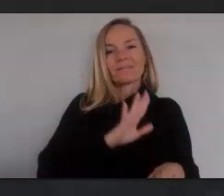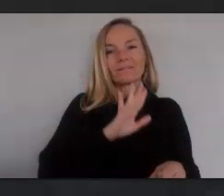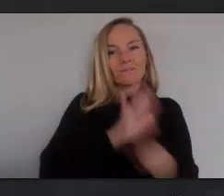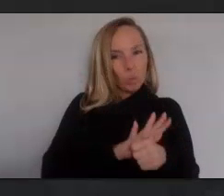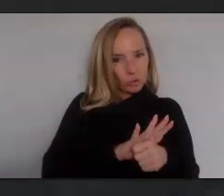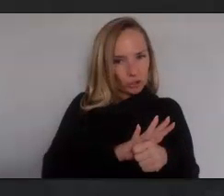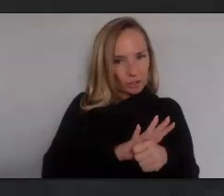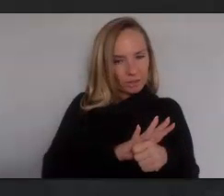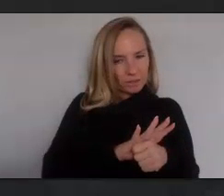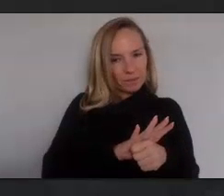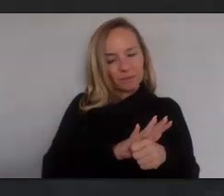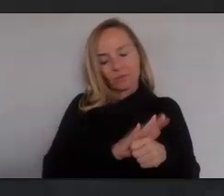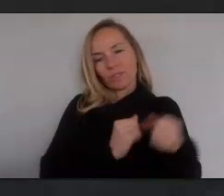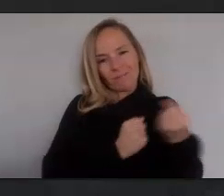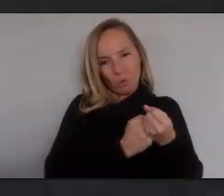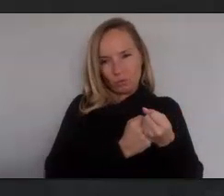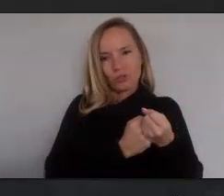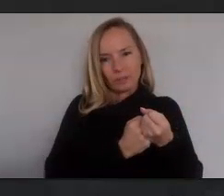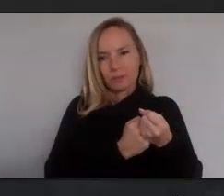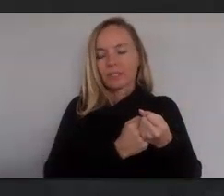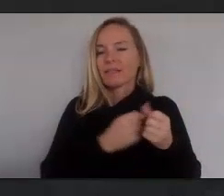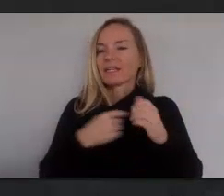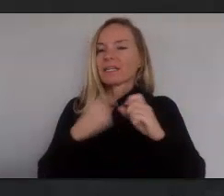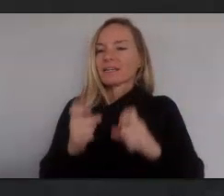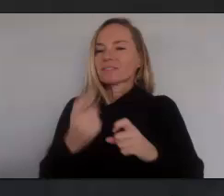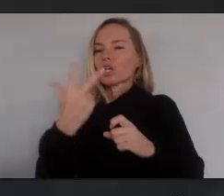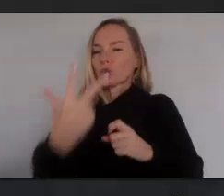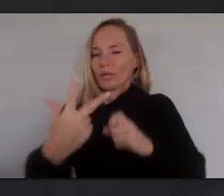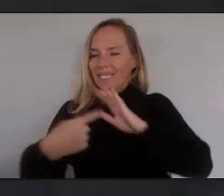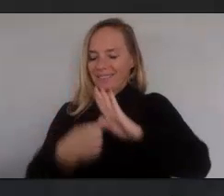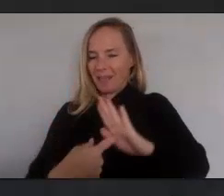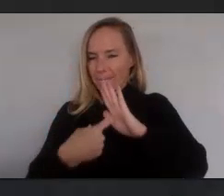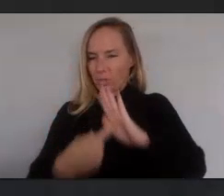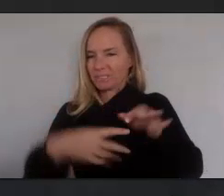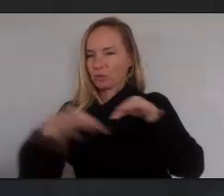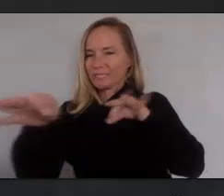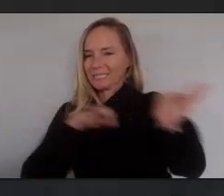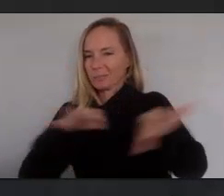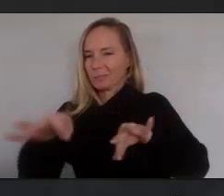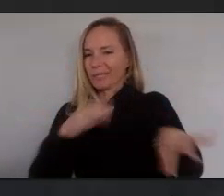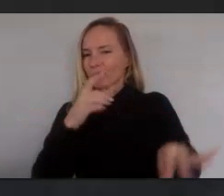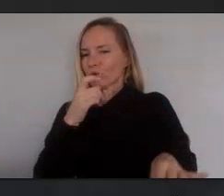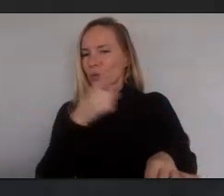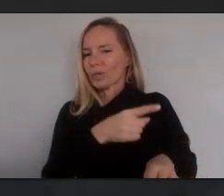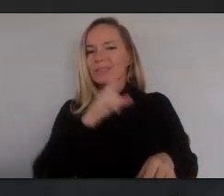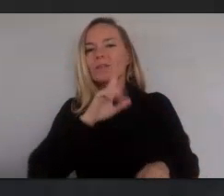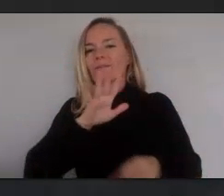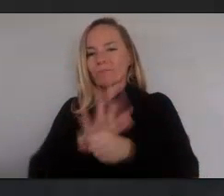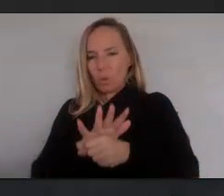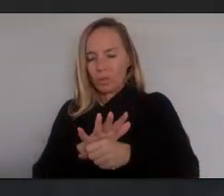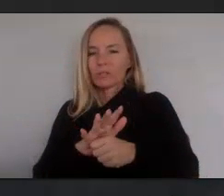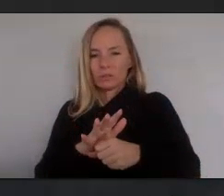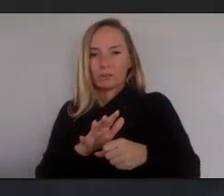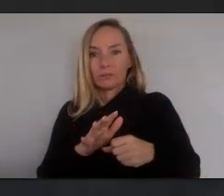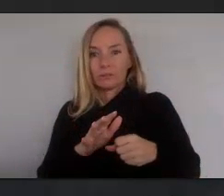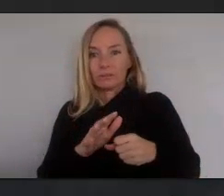devotion. We have 3 examples that explain who or what Romeo is devoted to, and